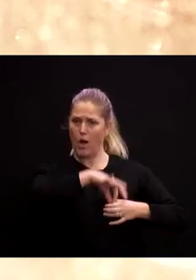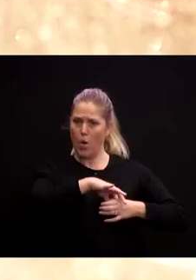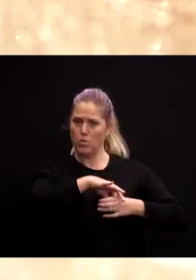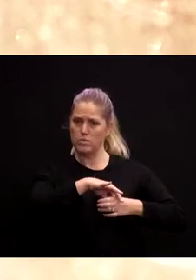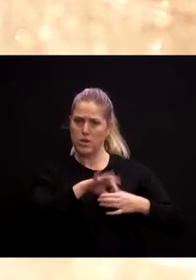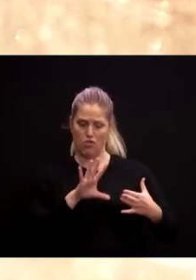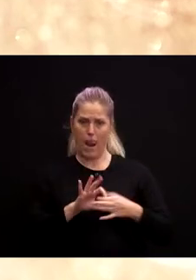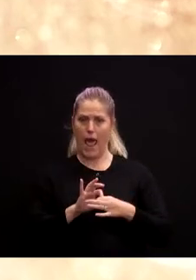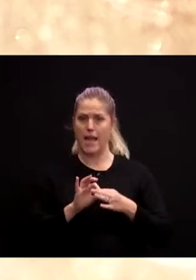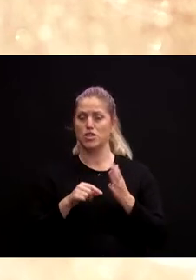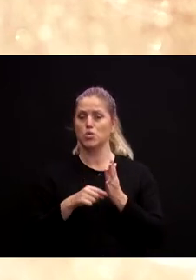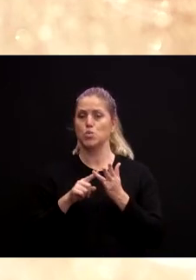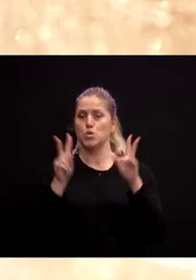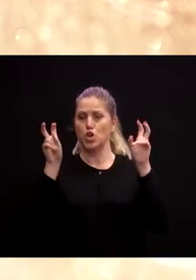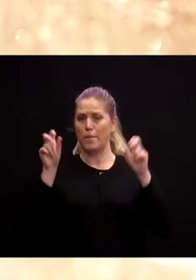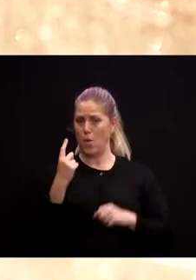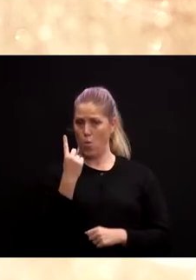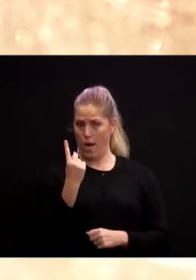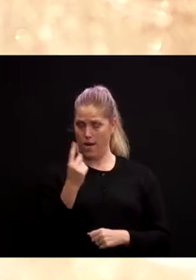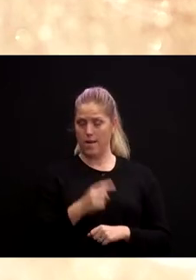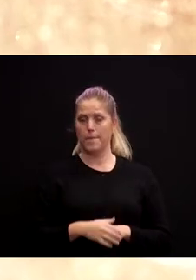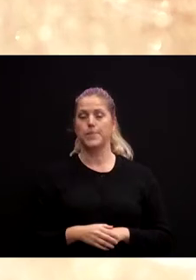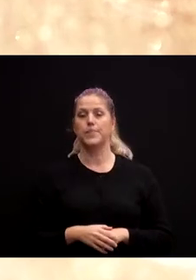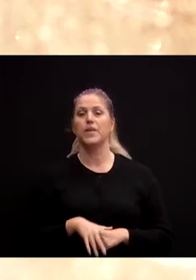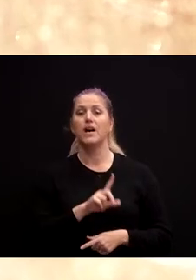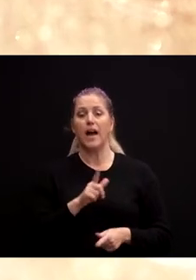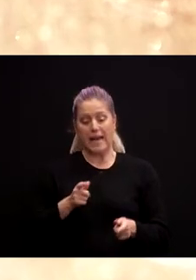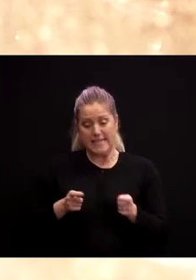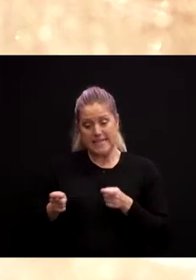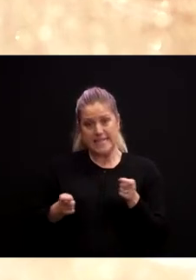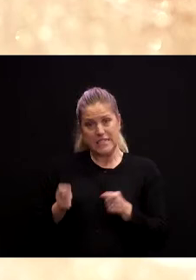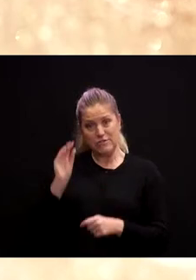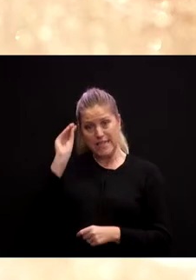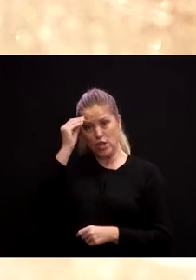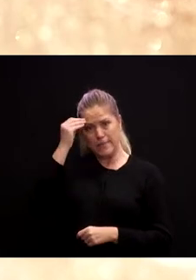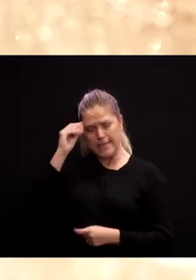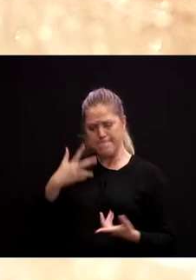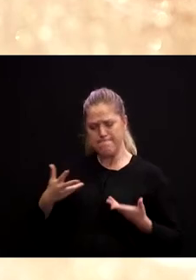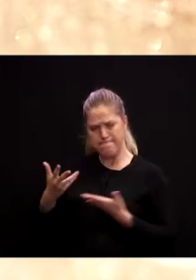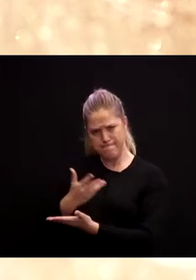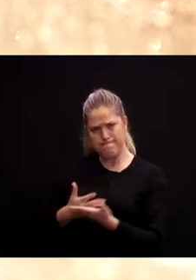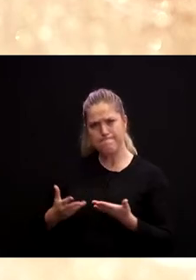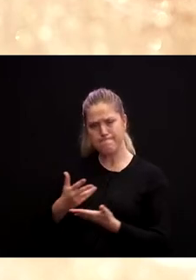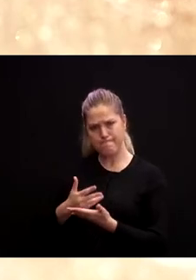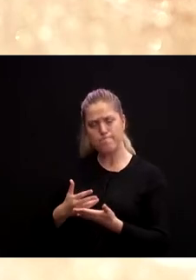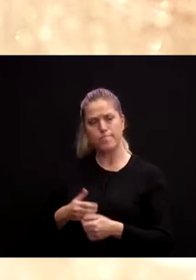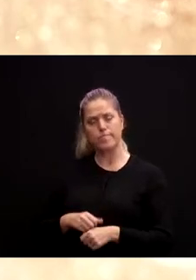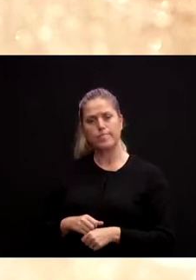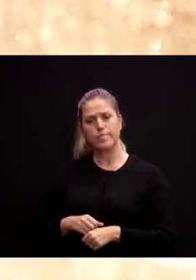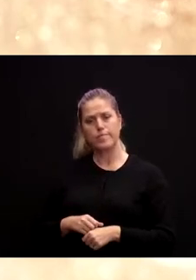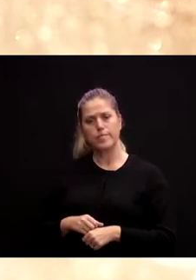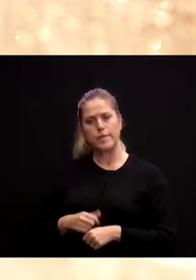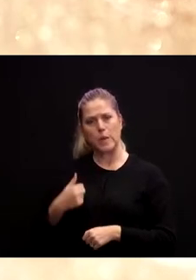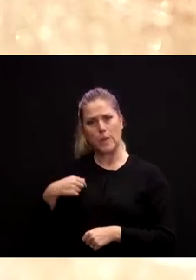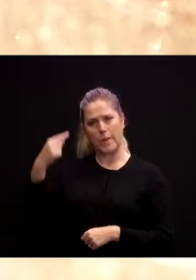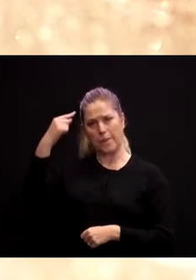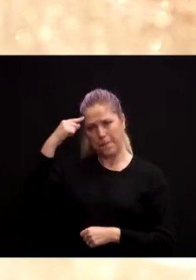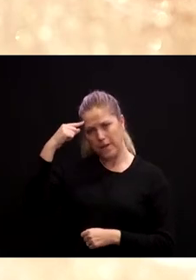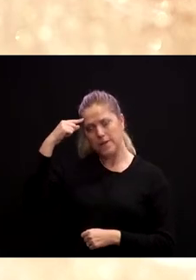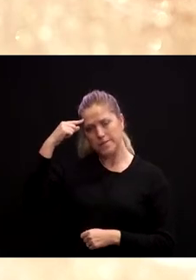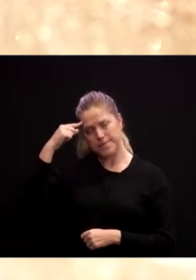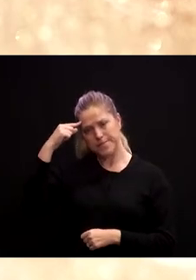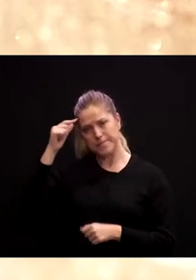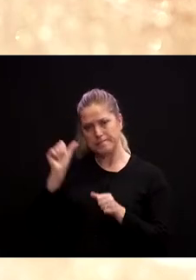view of the steering committee, supported by the canonical committee, is